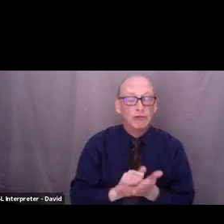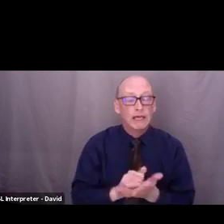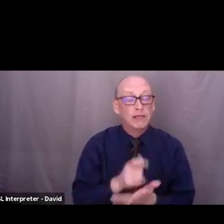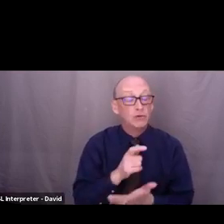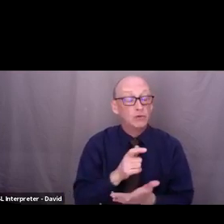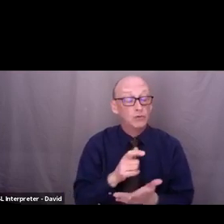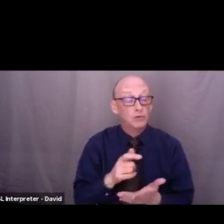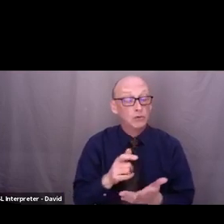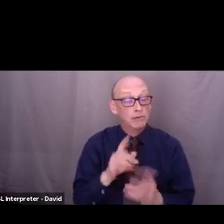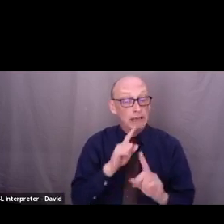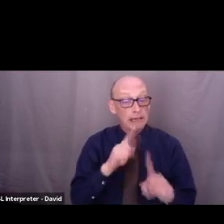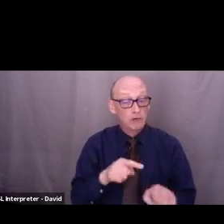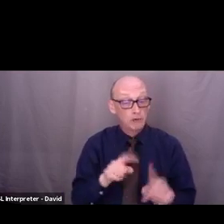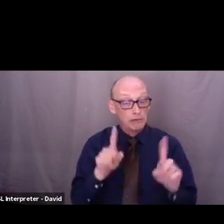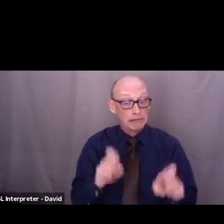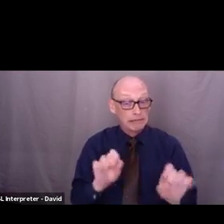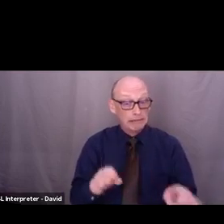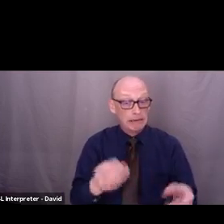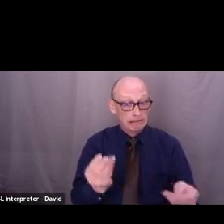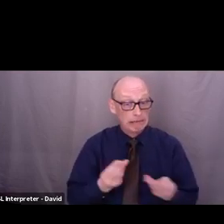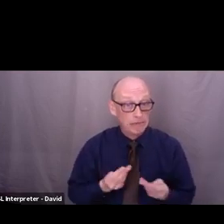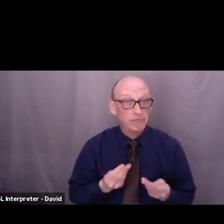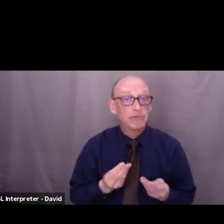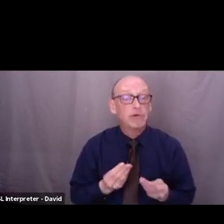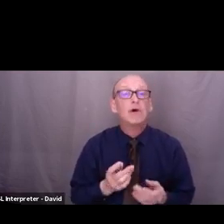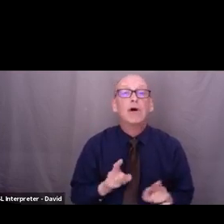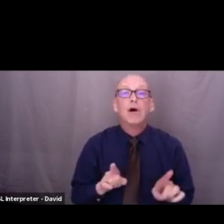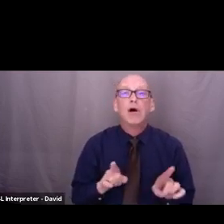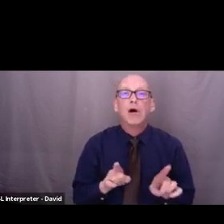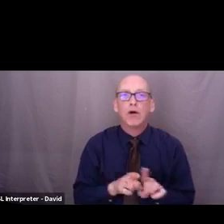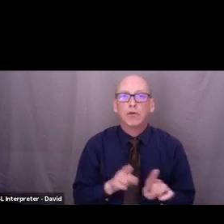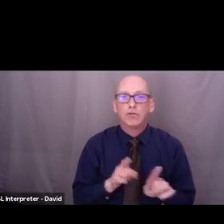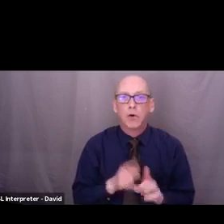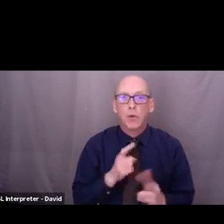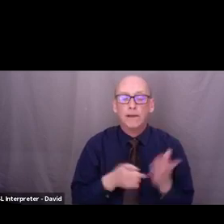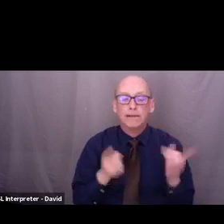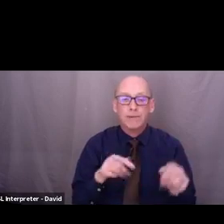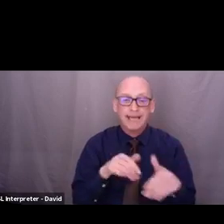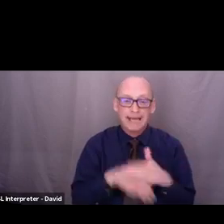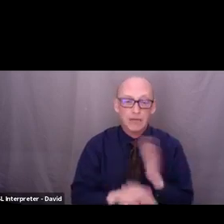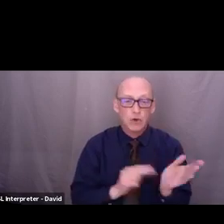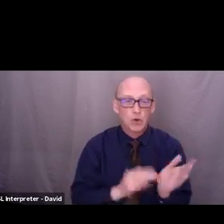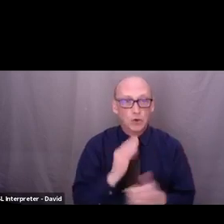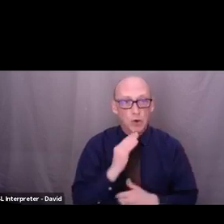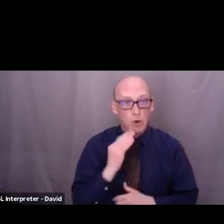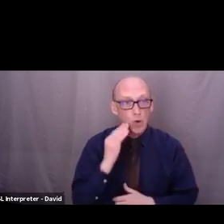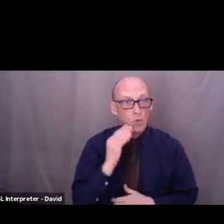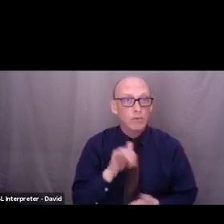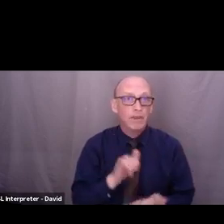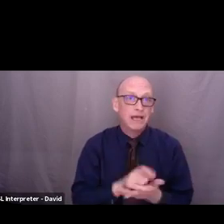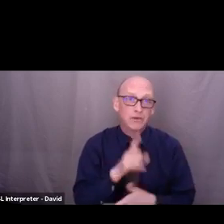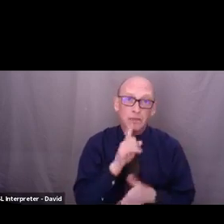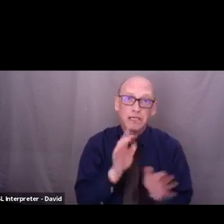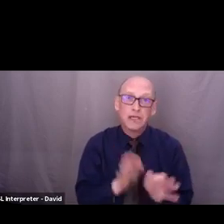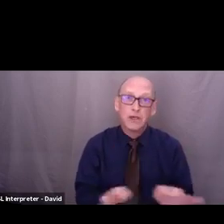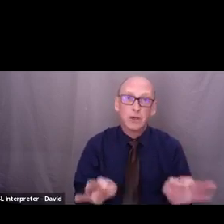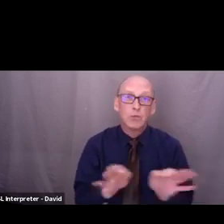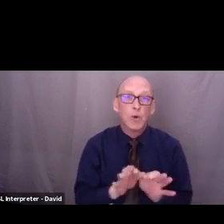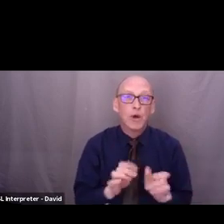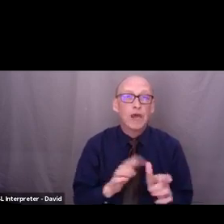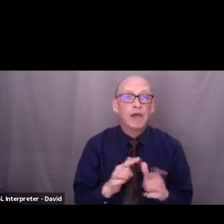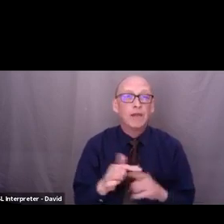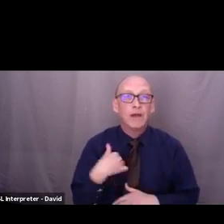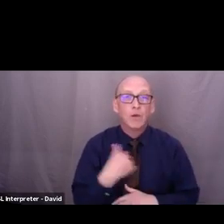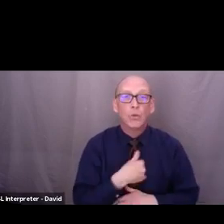us. It's going to give us an idea with inside of our nursing homes, which actually occurring as well too, which is really important, because then we can make some very logical